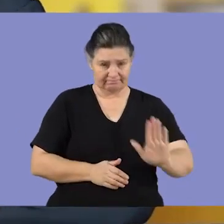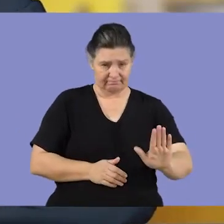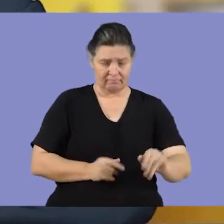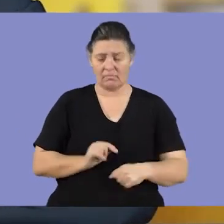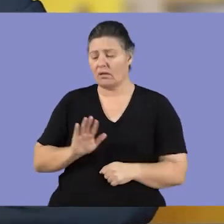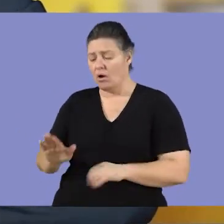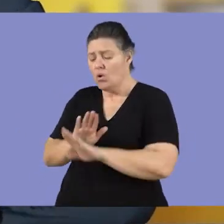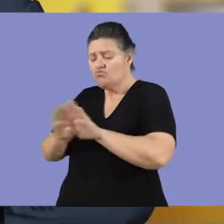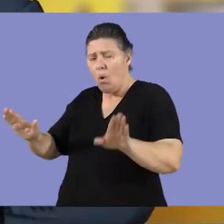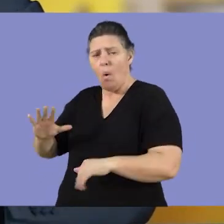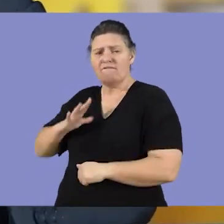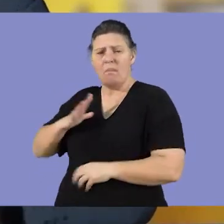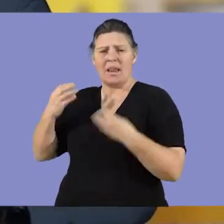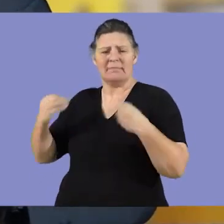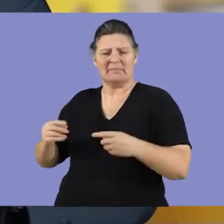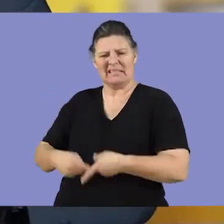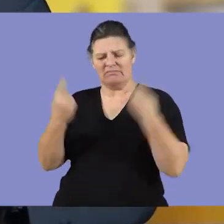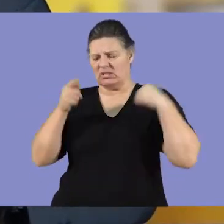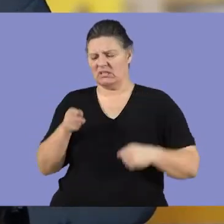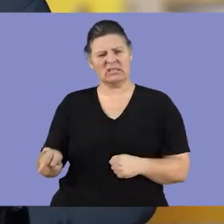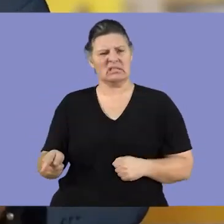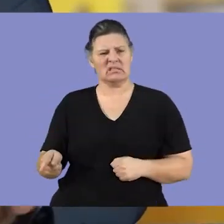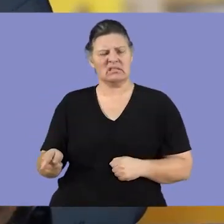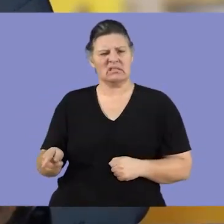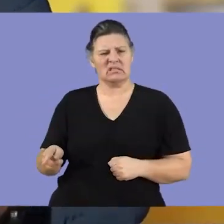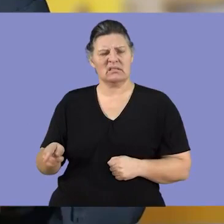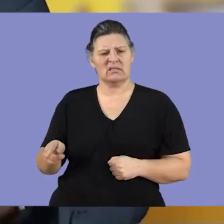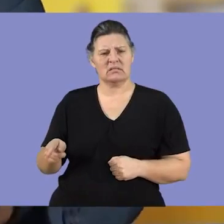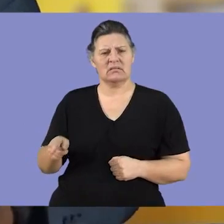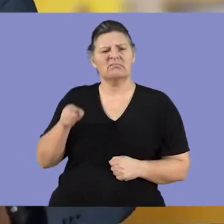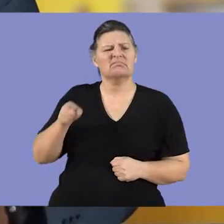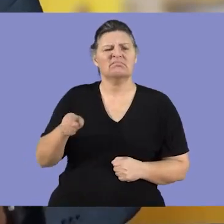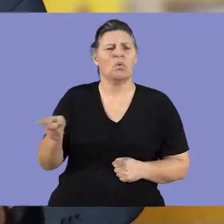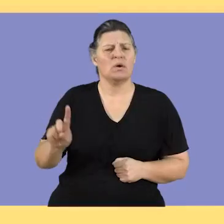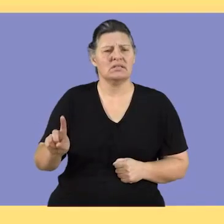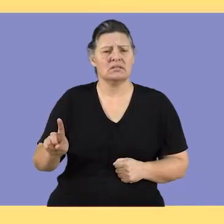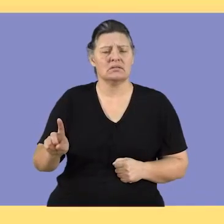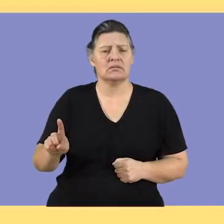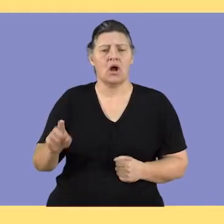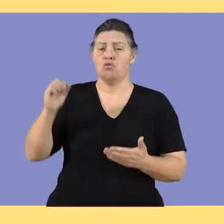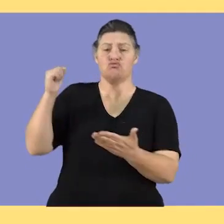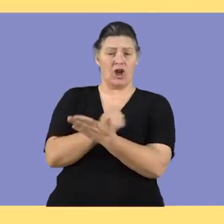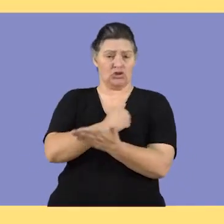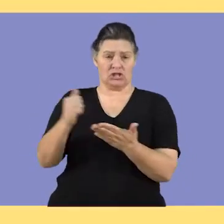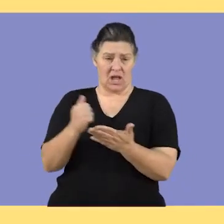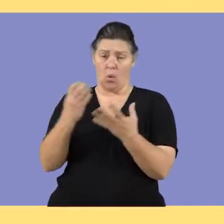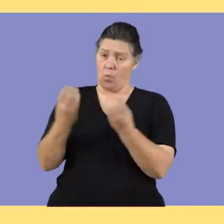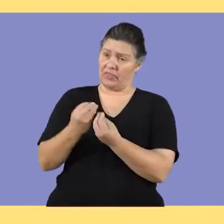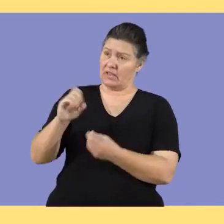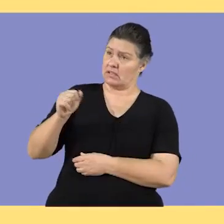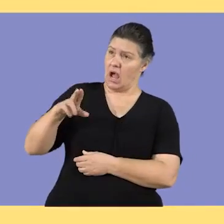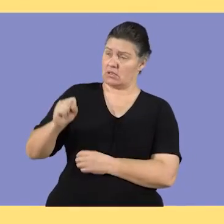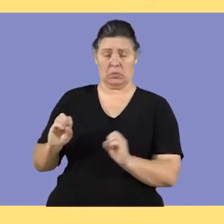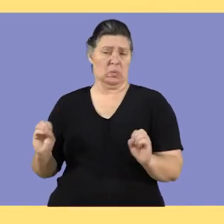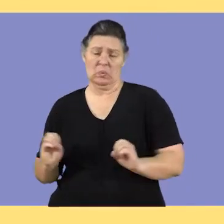from an informal business. How do we know? An informal business is not registered with